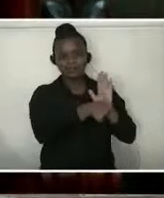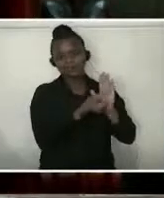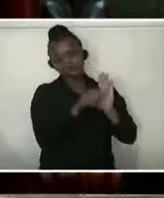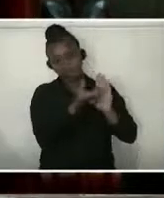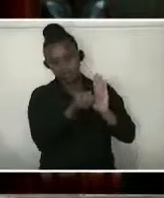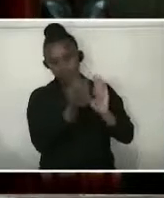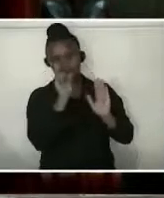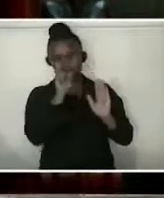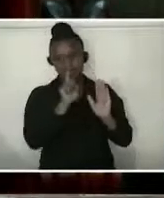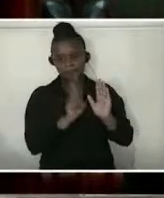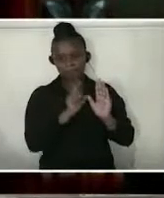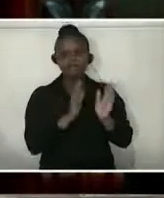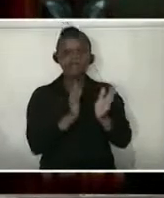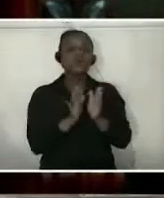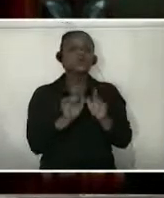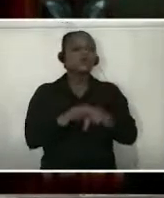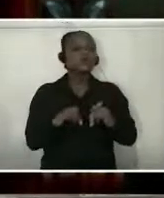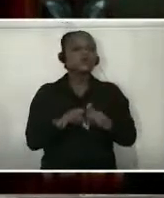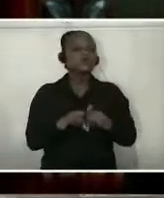inquiring about